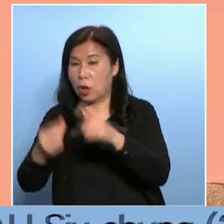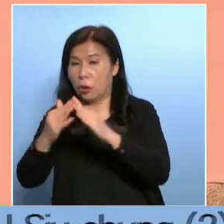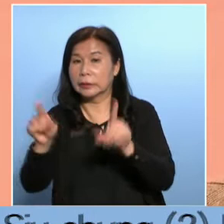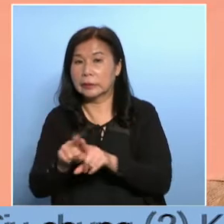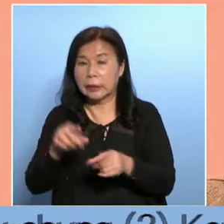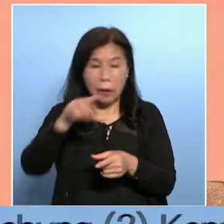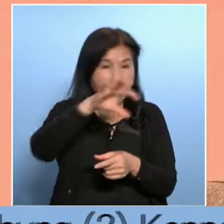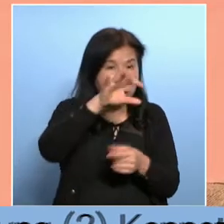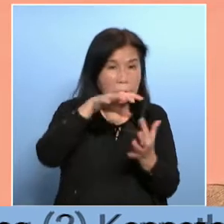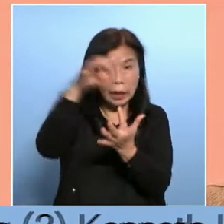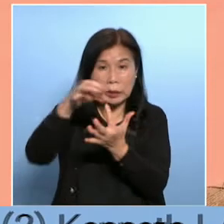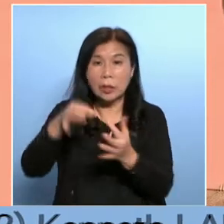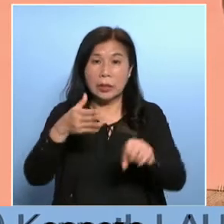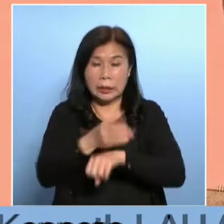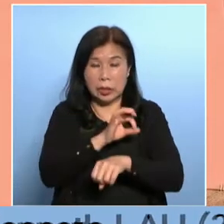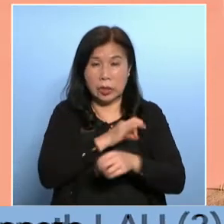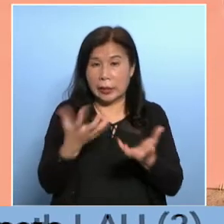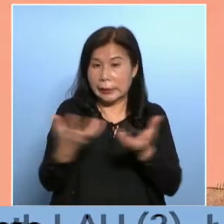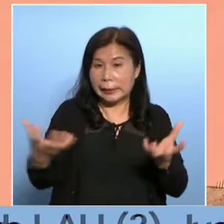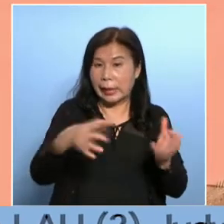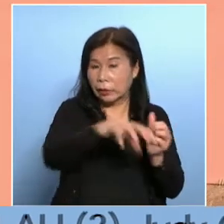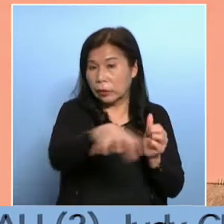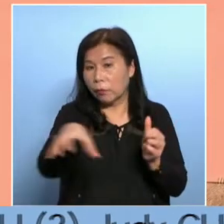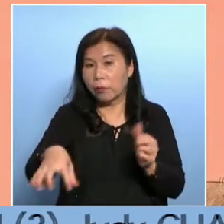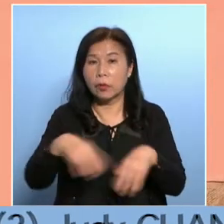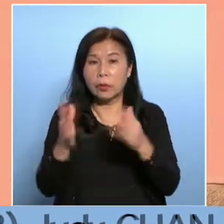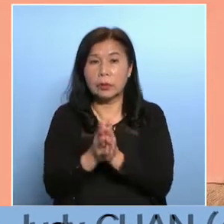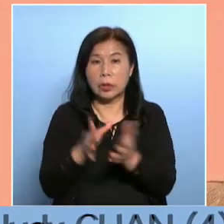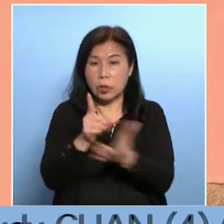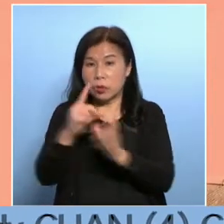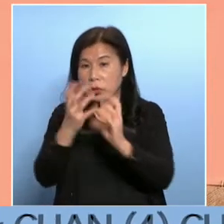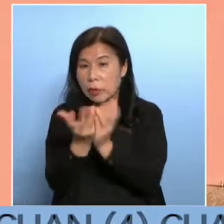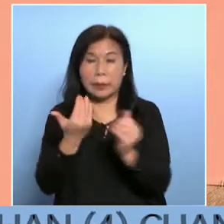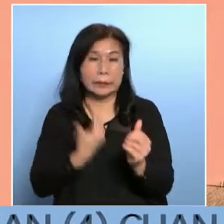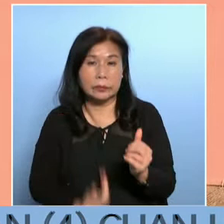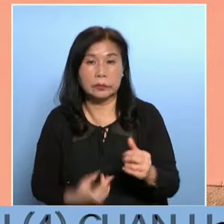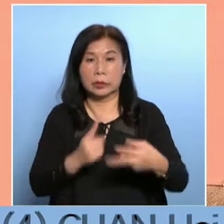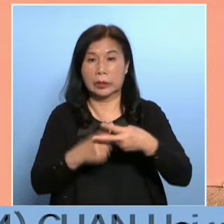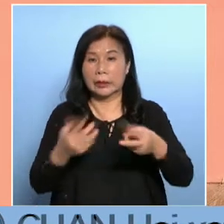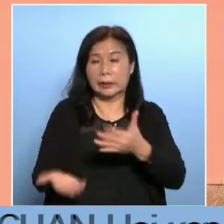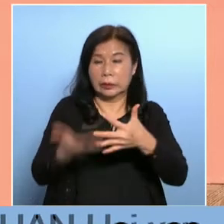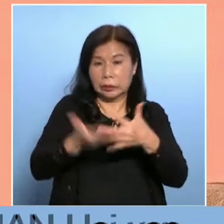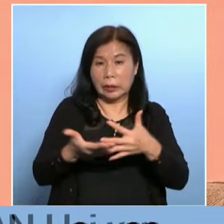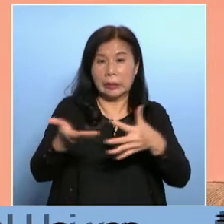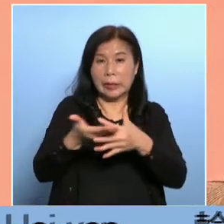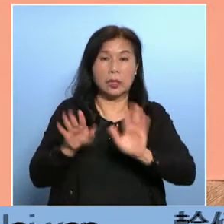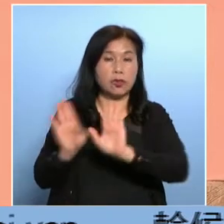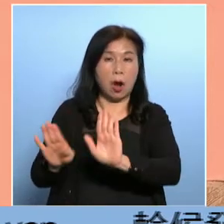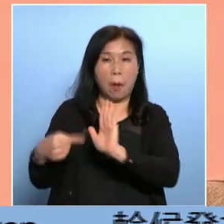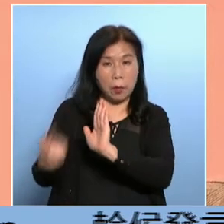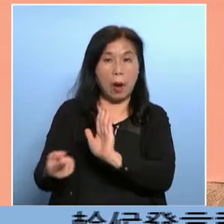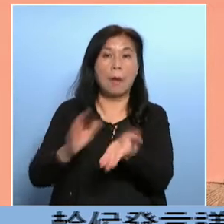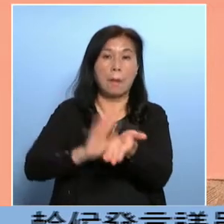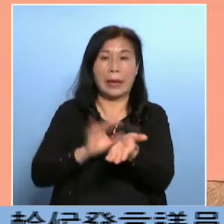and different organizations, and identify the suitable community treatment facilities and mobilize the volunteers to